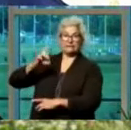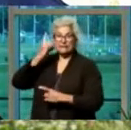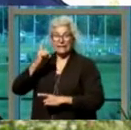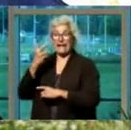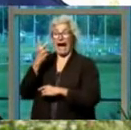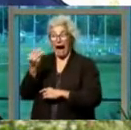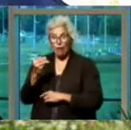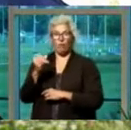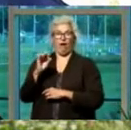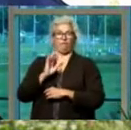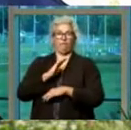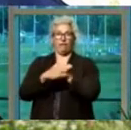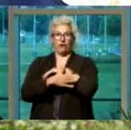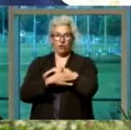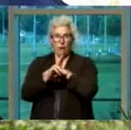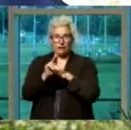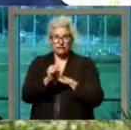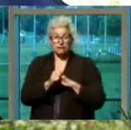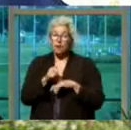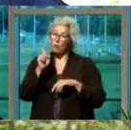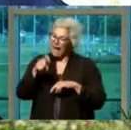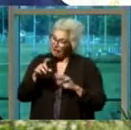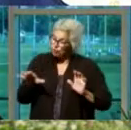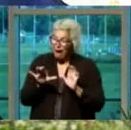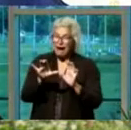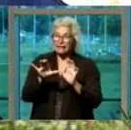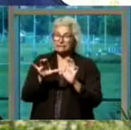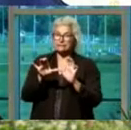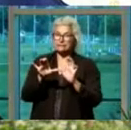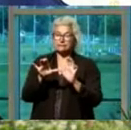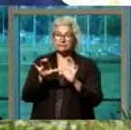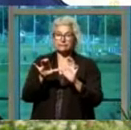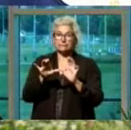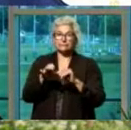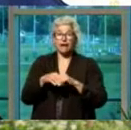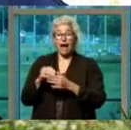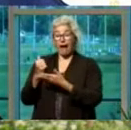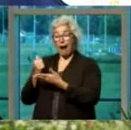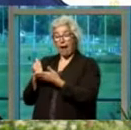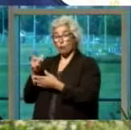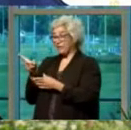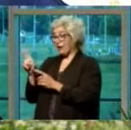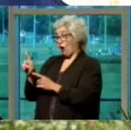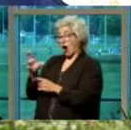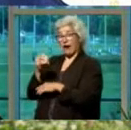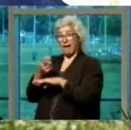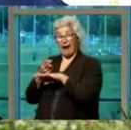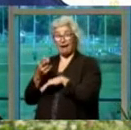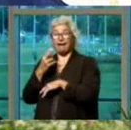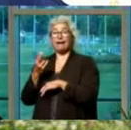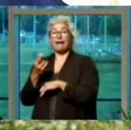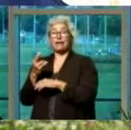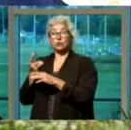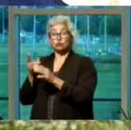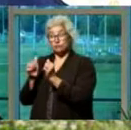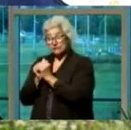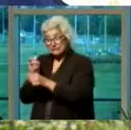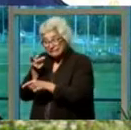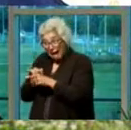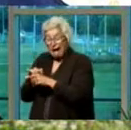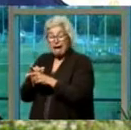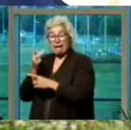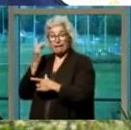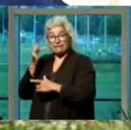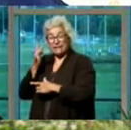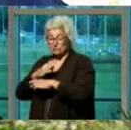country, but we have to act aggressively. To help the Dominican Republic and Haiti contain this disease so